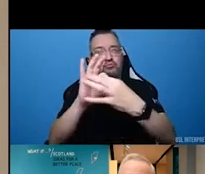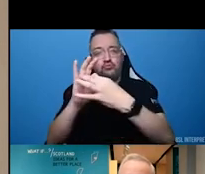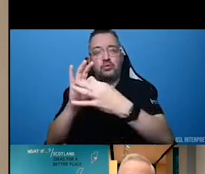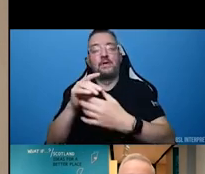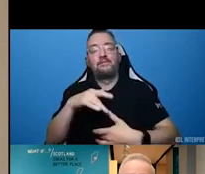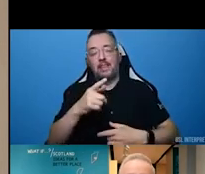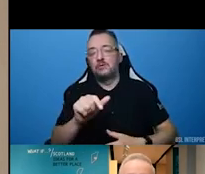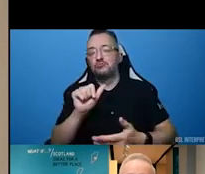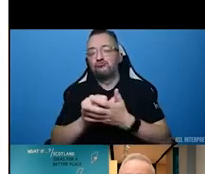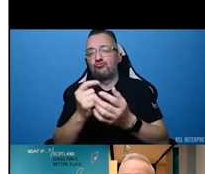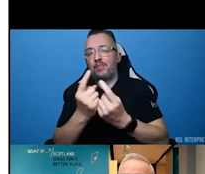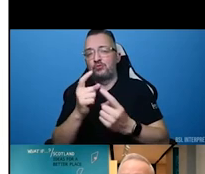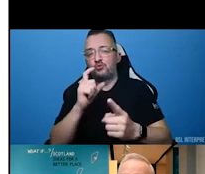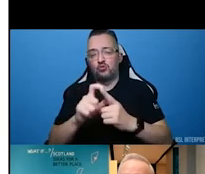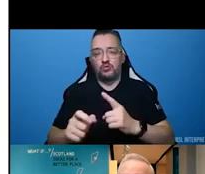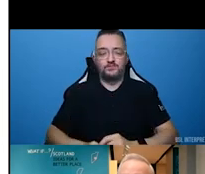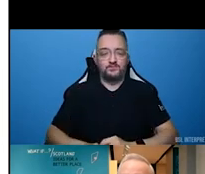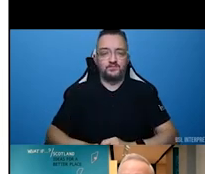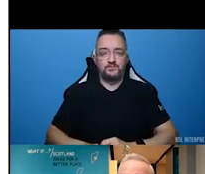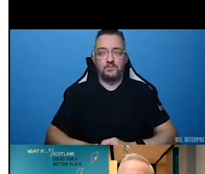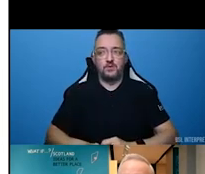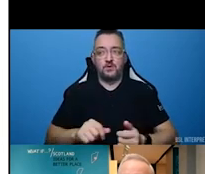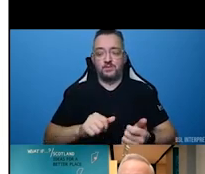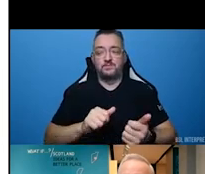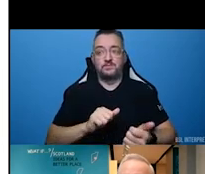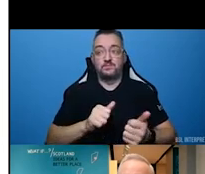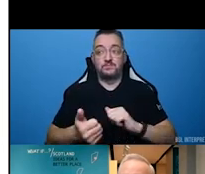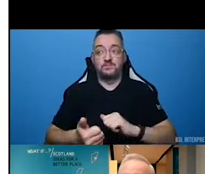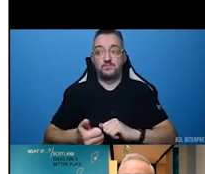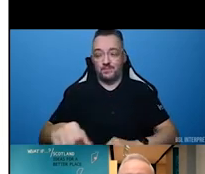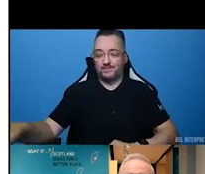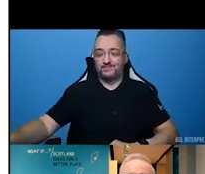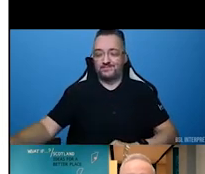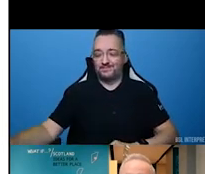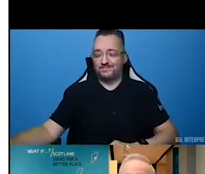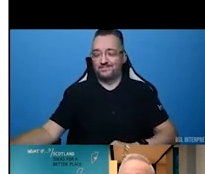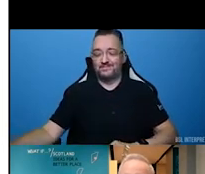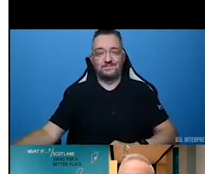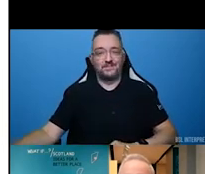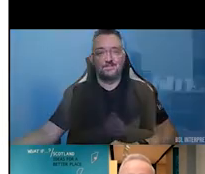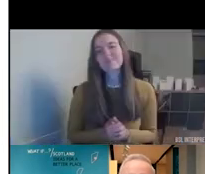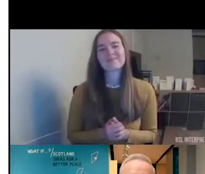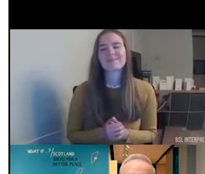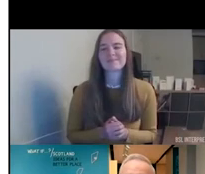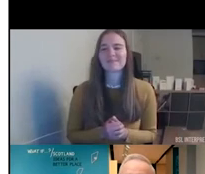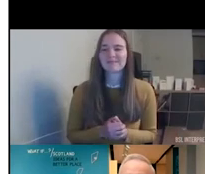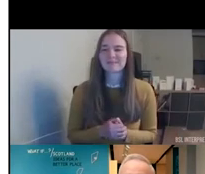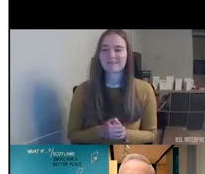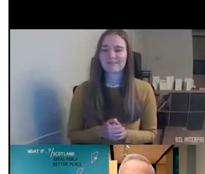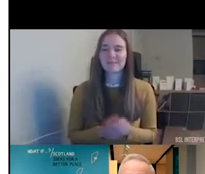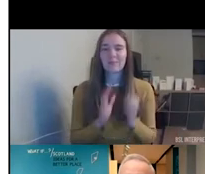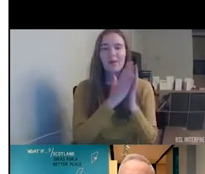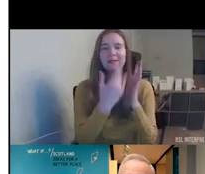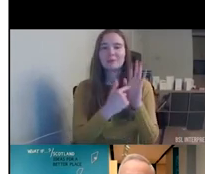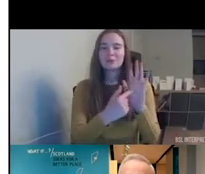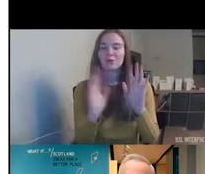do. So the exhibition captures every wish and every idea on a series of panels,